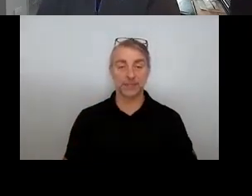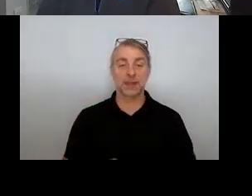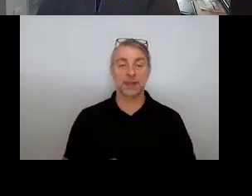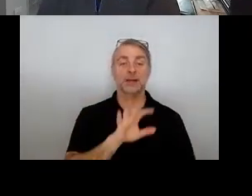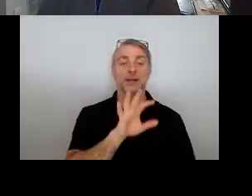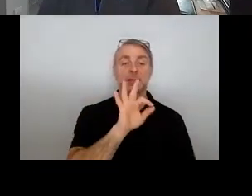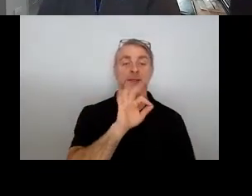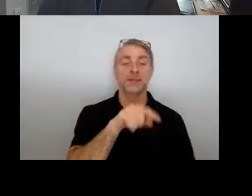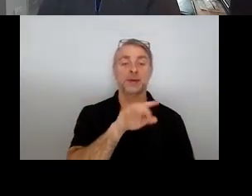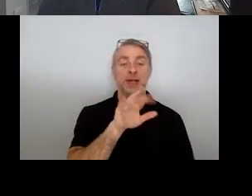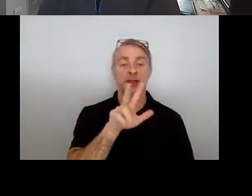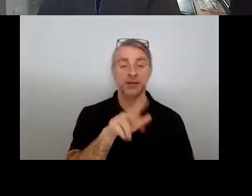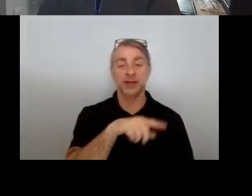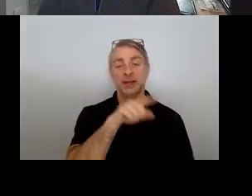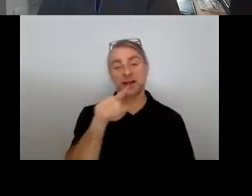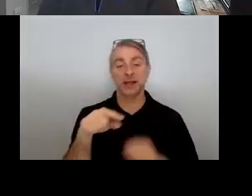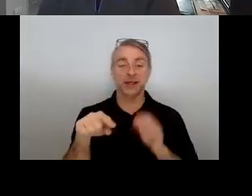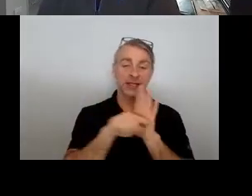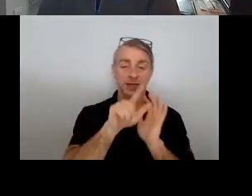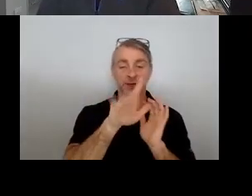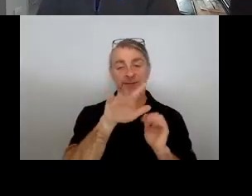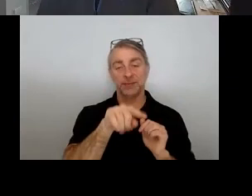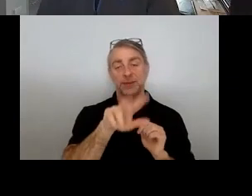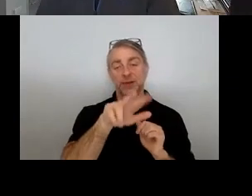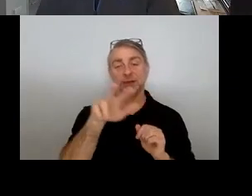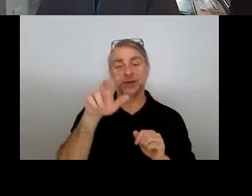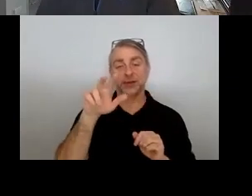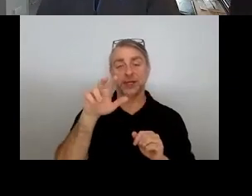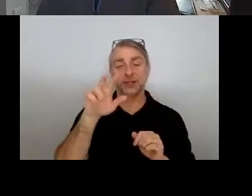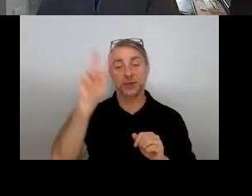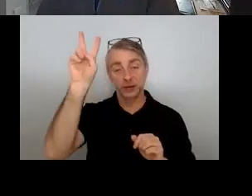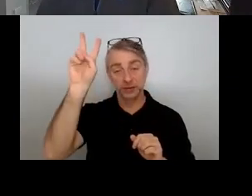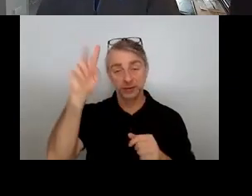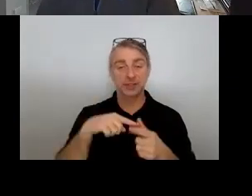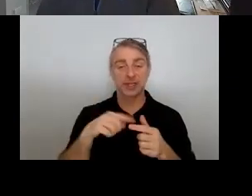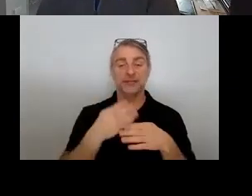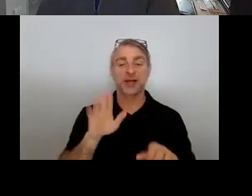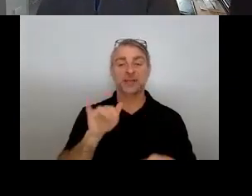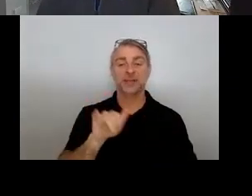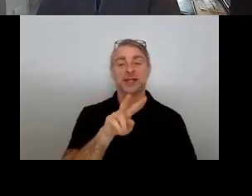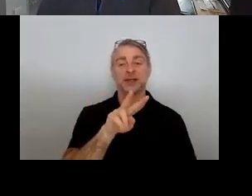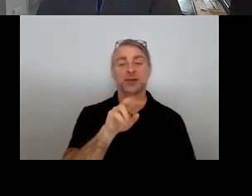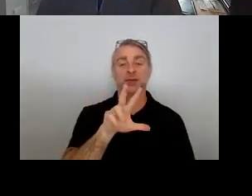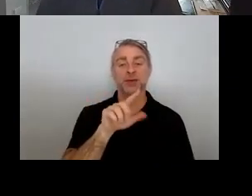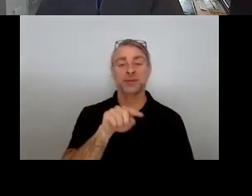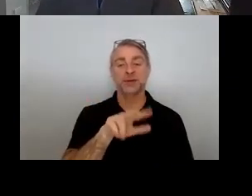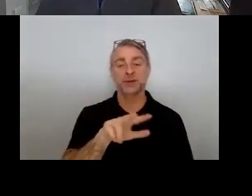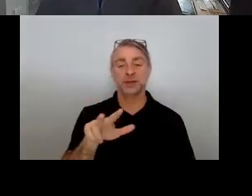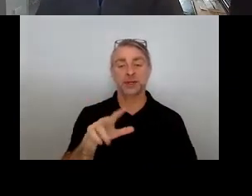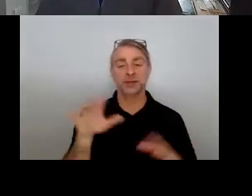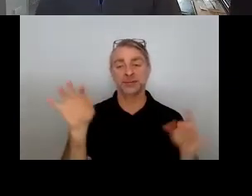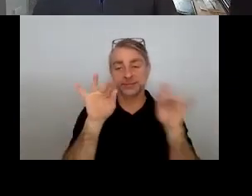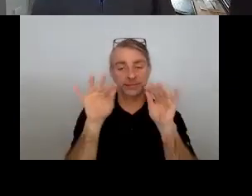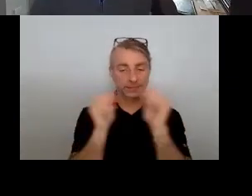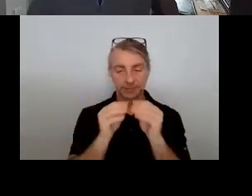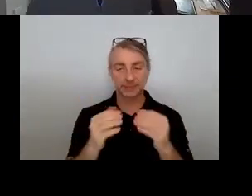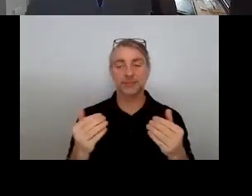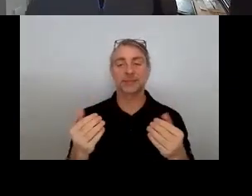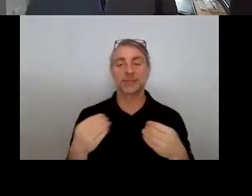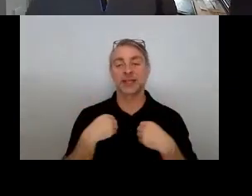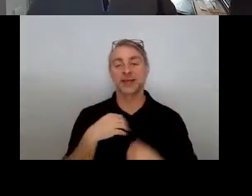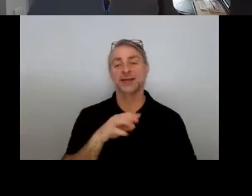9.93, -25.33 squared, and divide that by 203.33, and that gives us a Q of